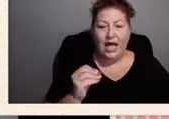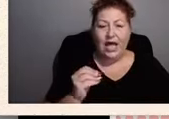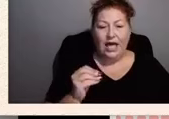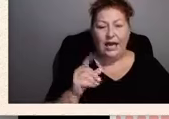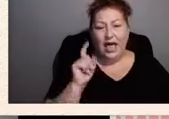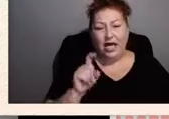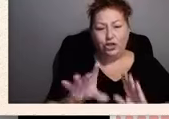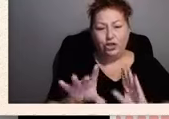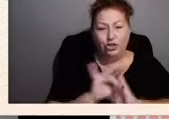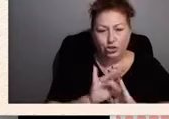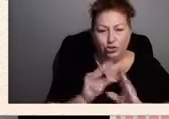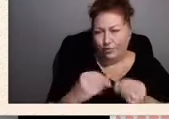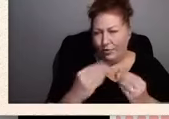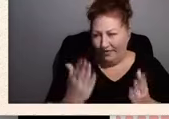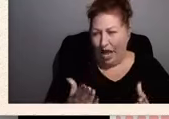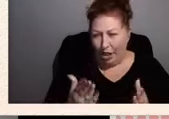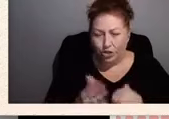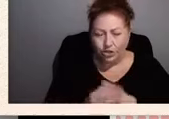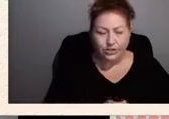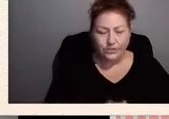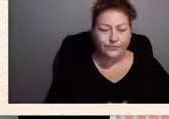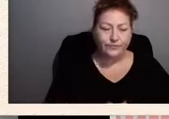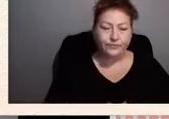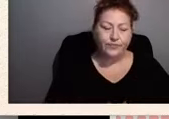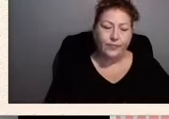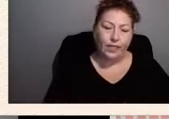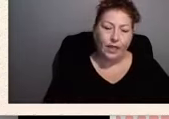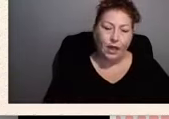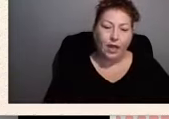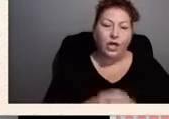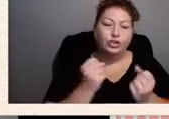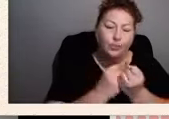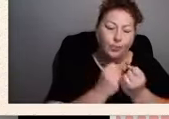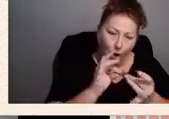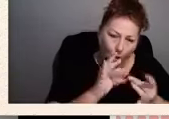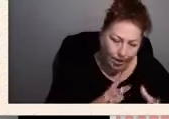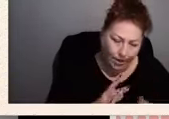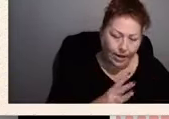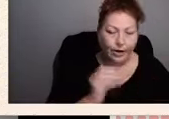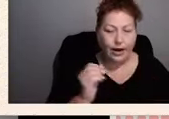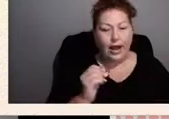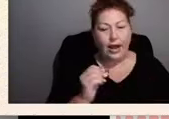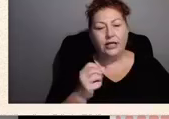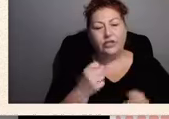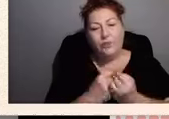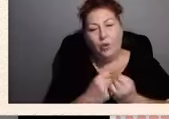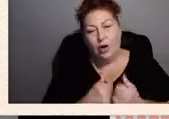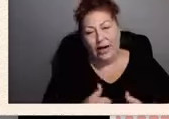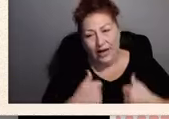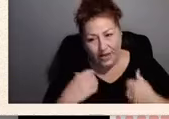choose providers, a support coordinator, and a supported living coach.